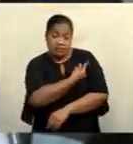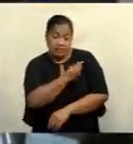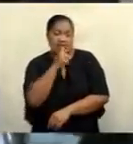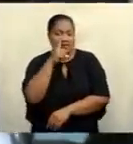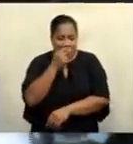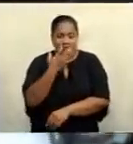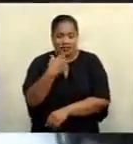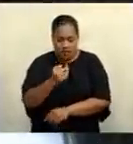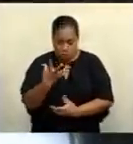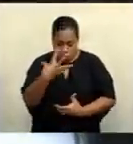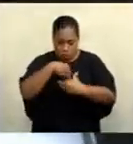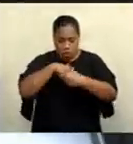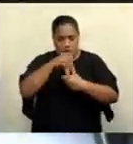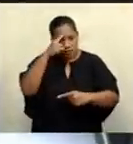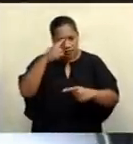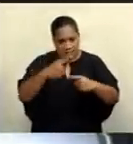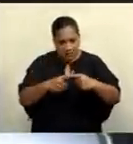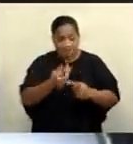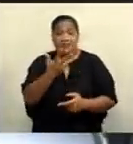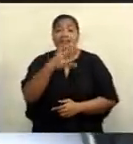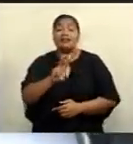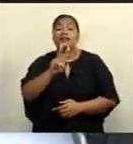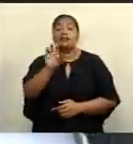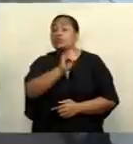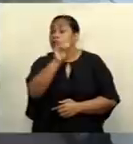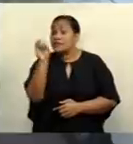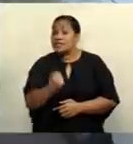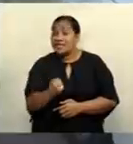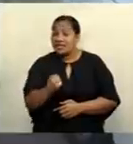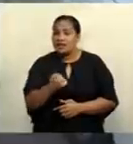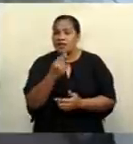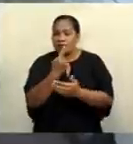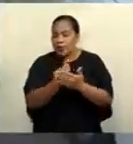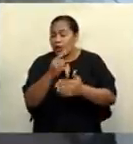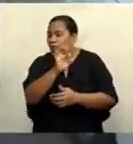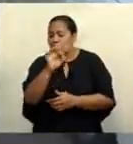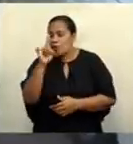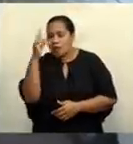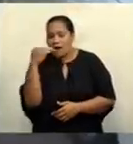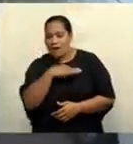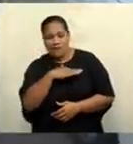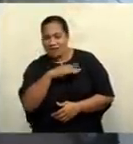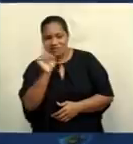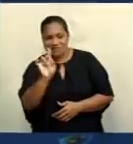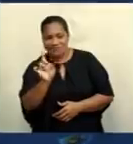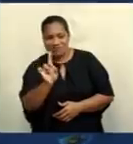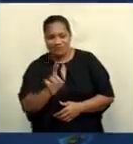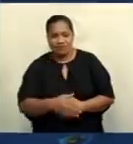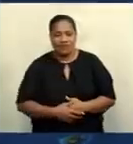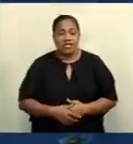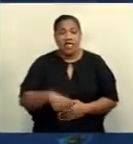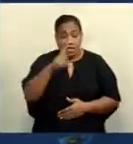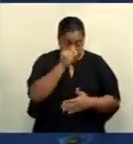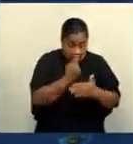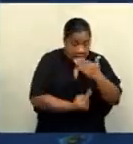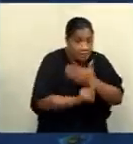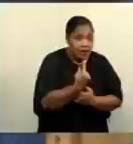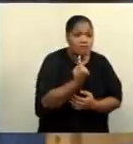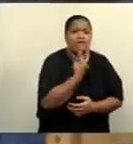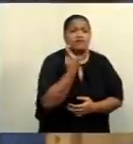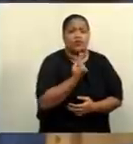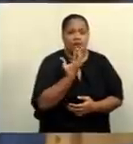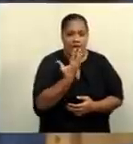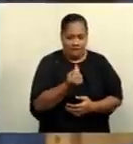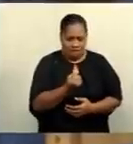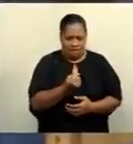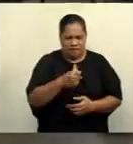COVID-19, as 92% protection is not 100%. It can occur in those who have any underlying